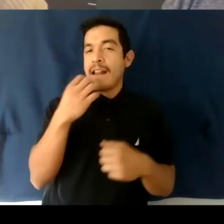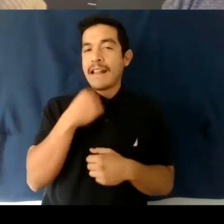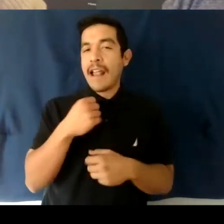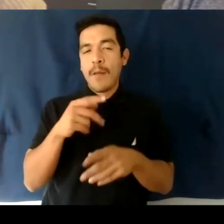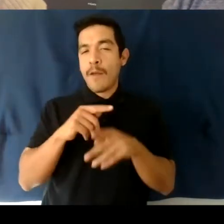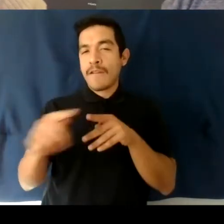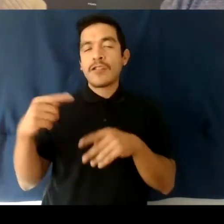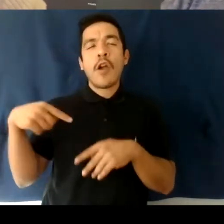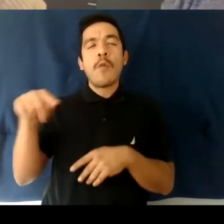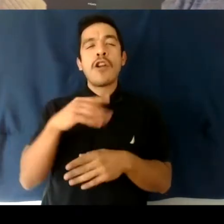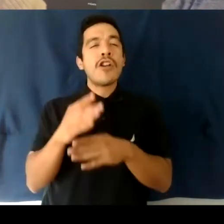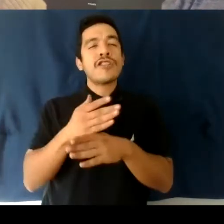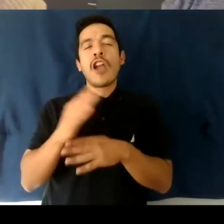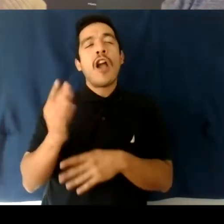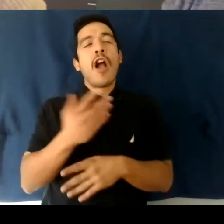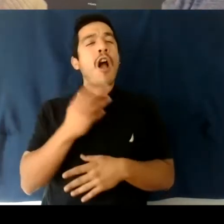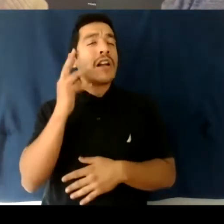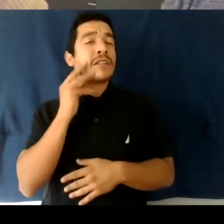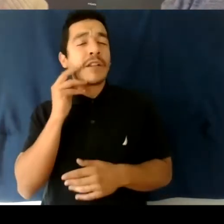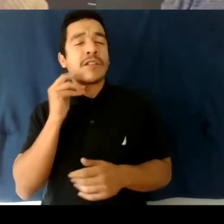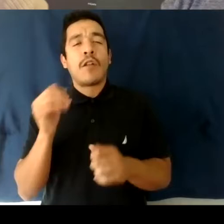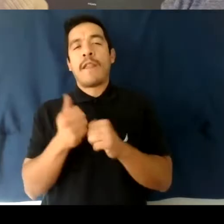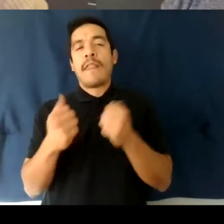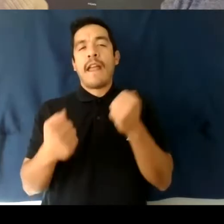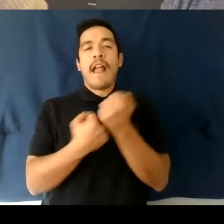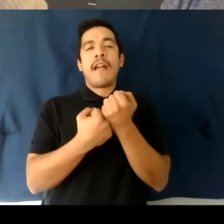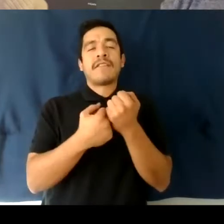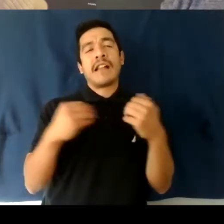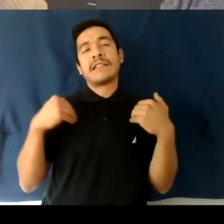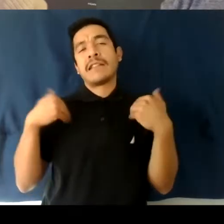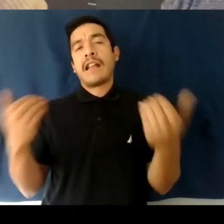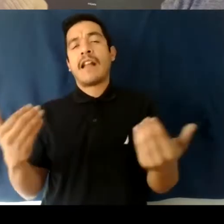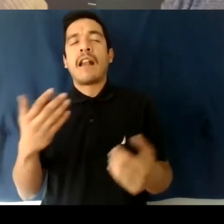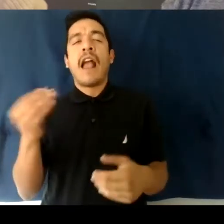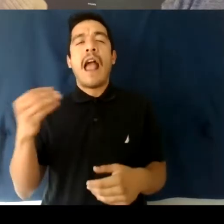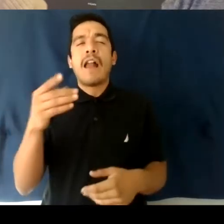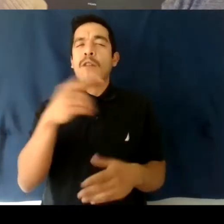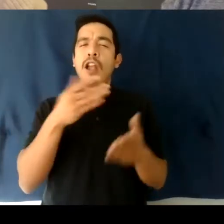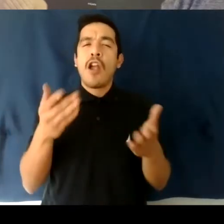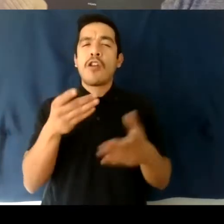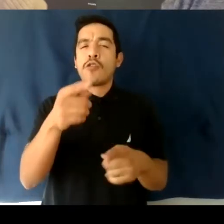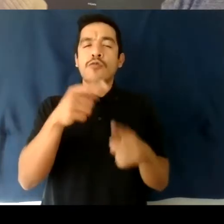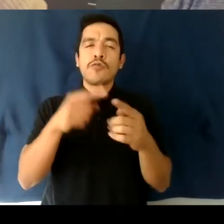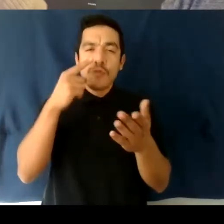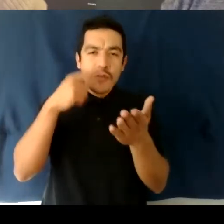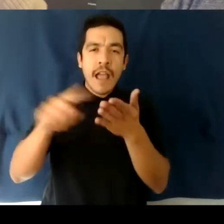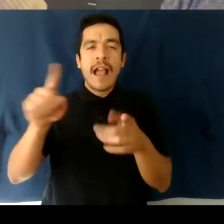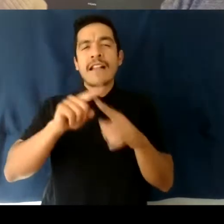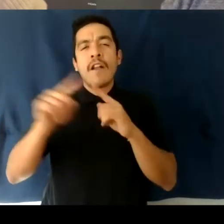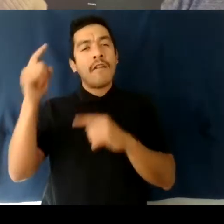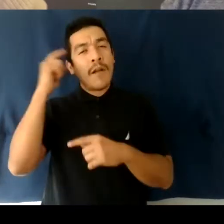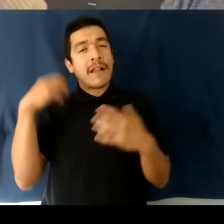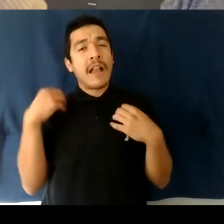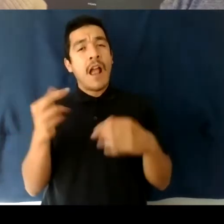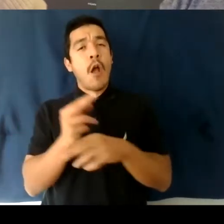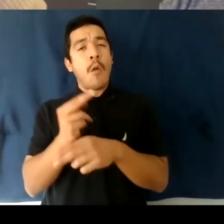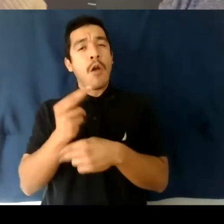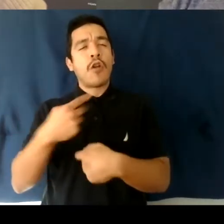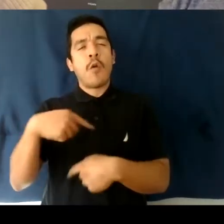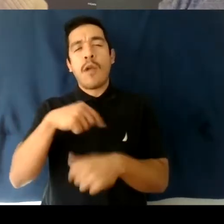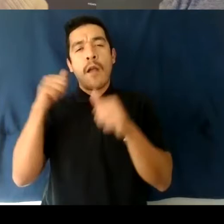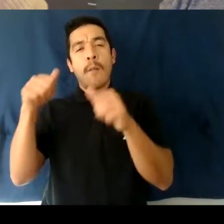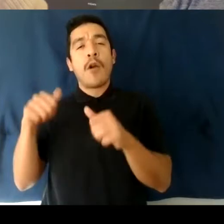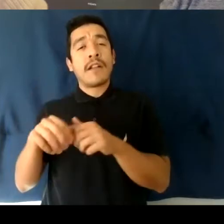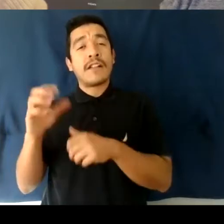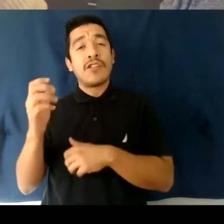personal experiences with advocacy burnout. And we encourage you to check out the number of different mental health resources that we have posted in the chat as